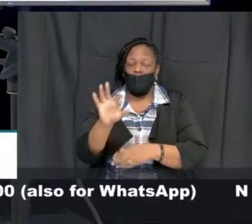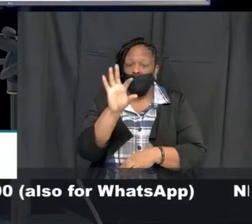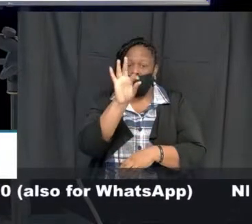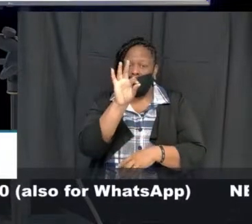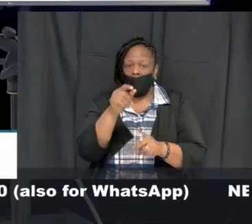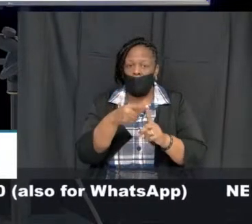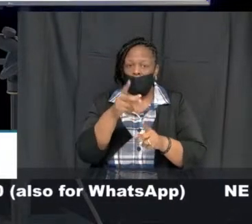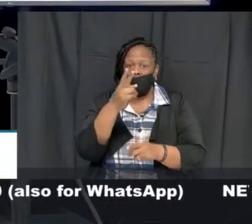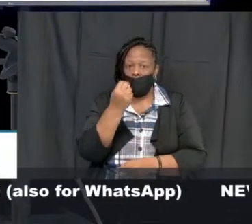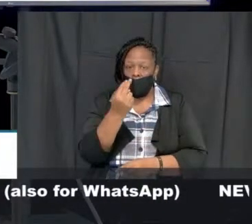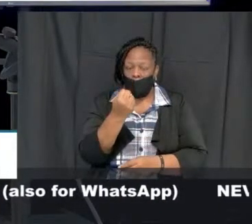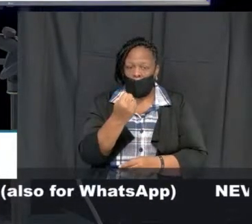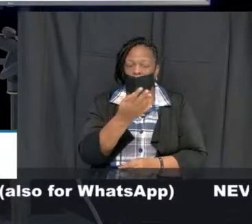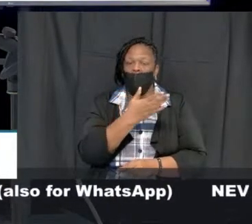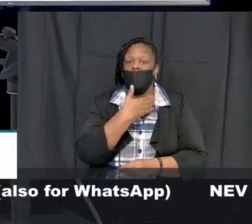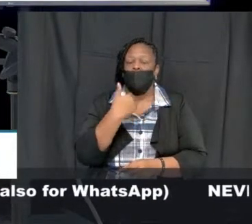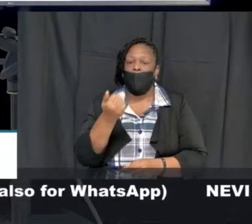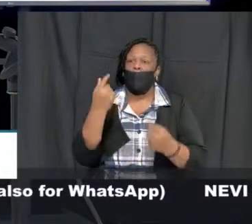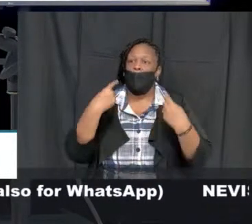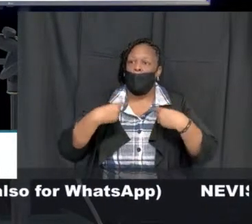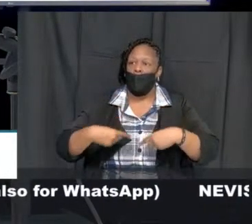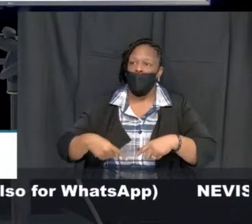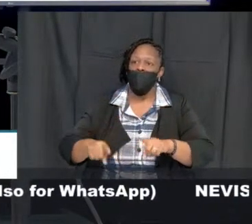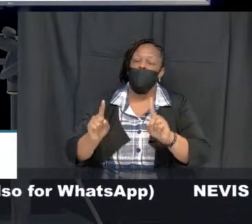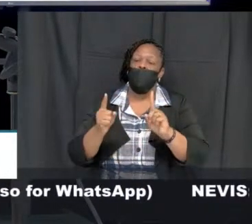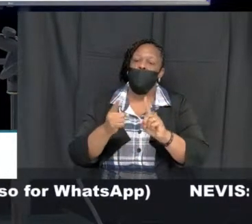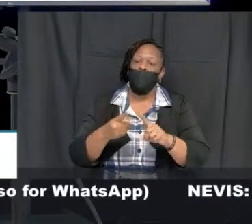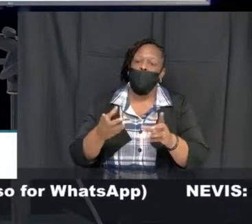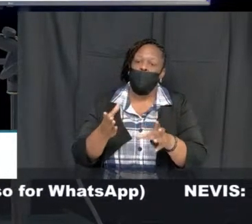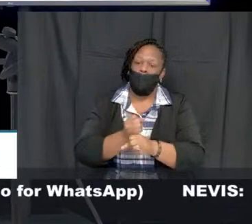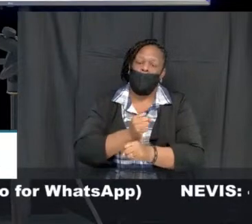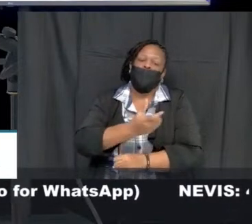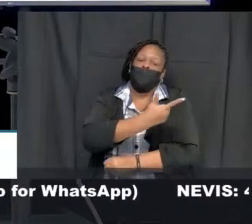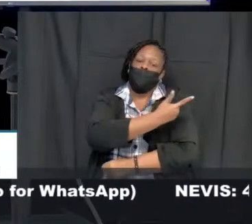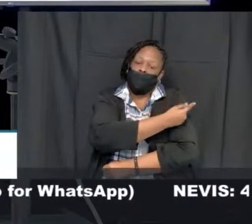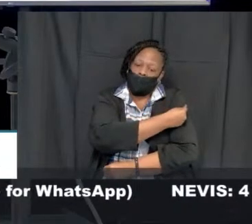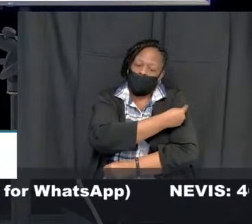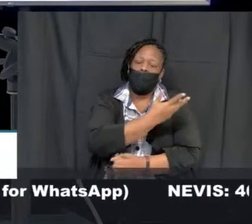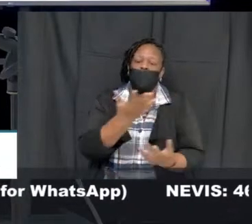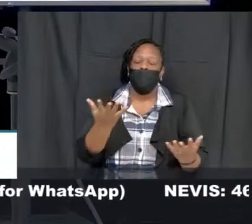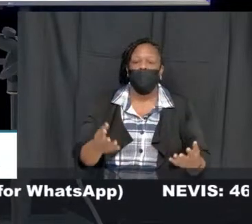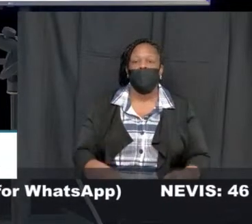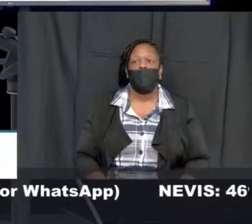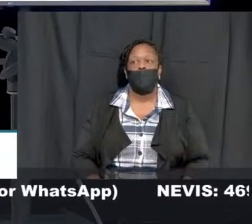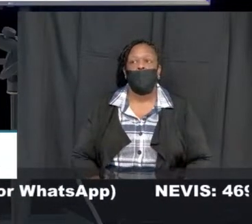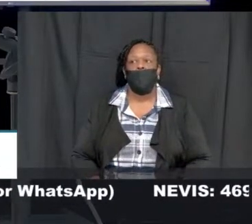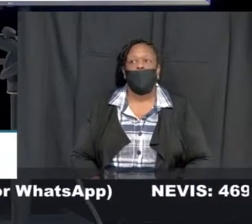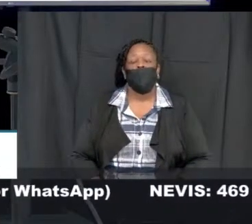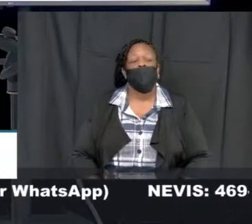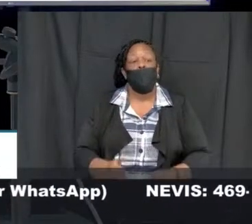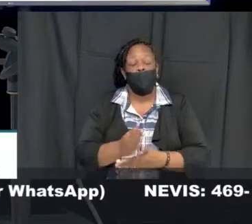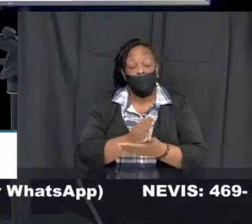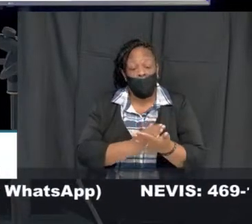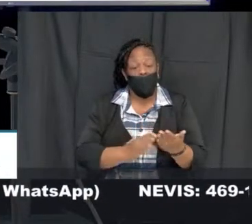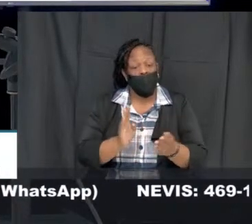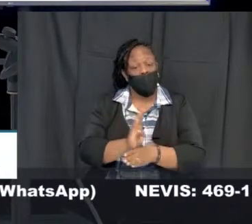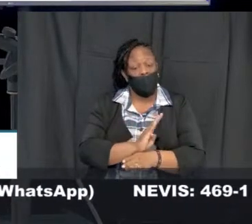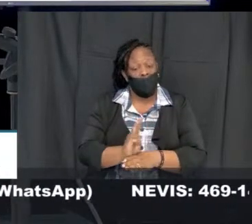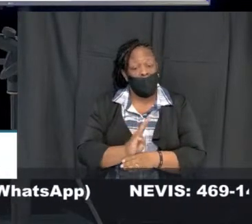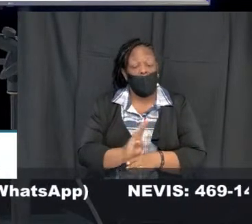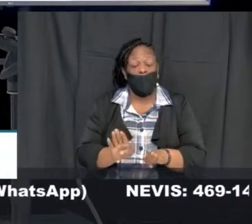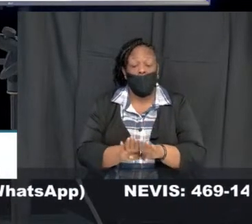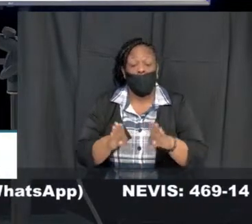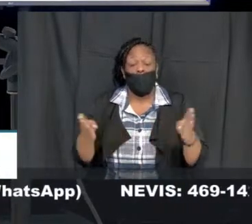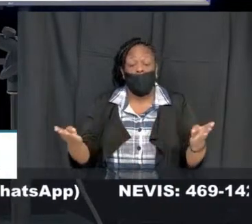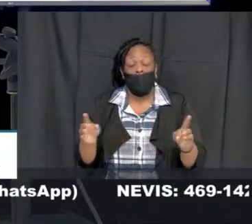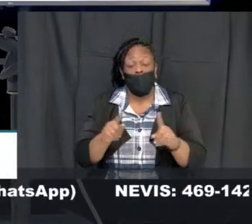you can go on a Saturday, rest on a Sunday. Those businesses that are small enough who